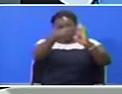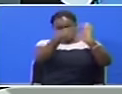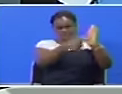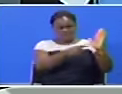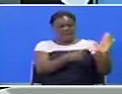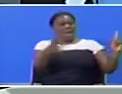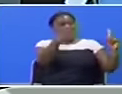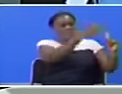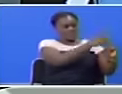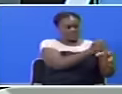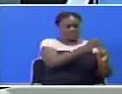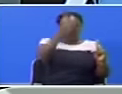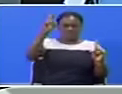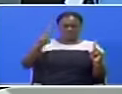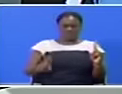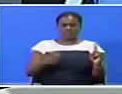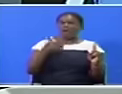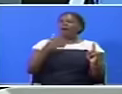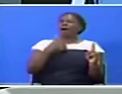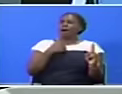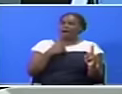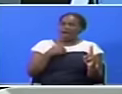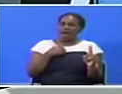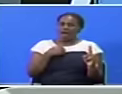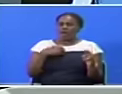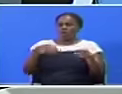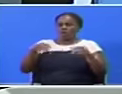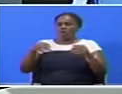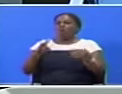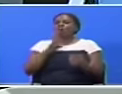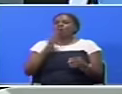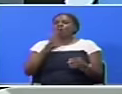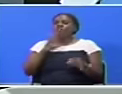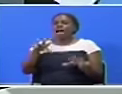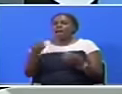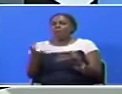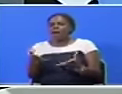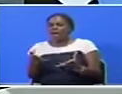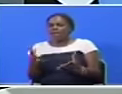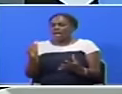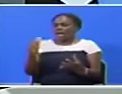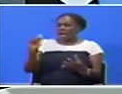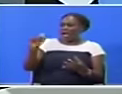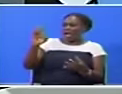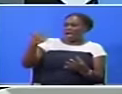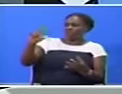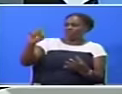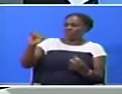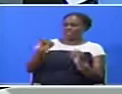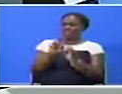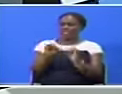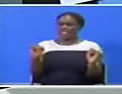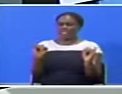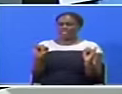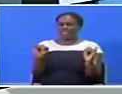meet. There was an element of the moisture content in the maize, aflatoxin, the clearance by the